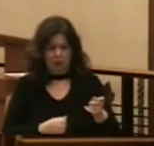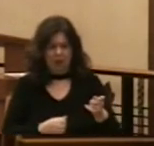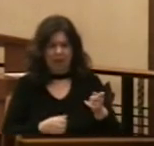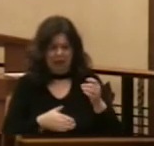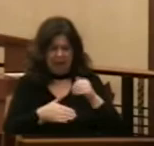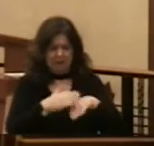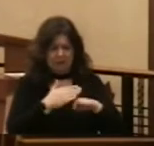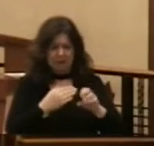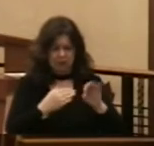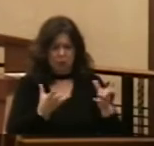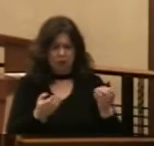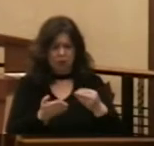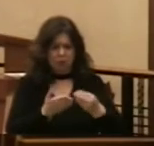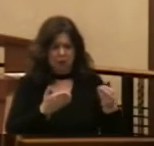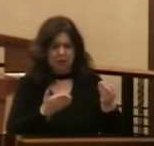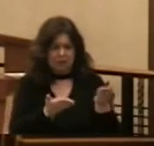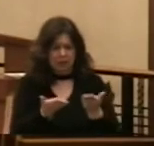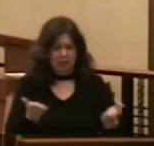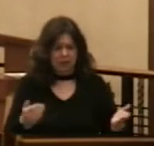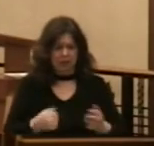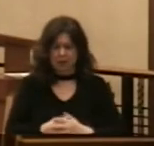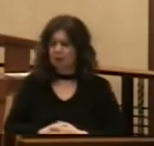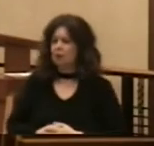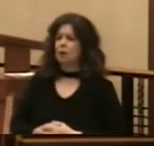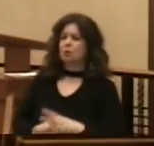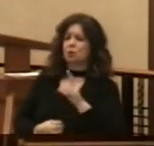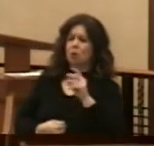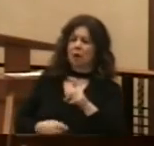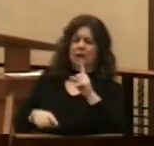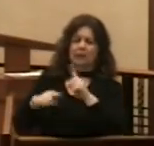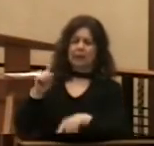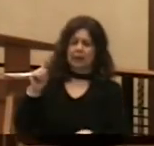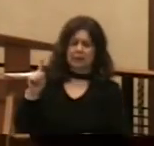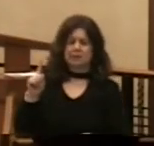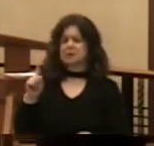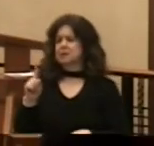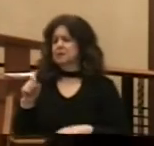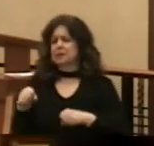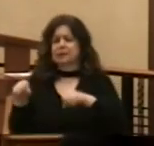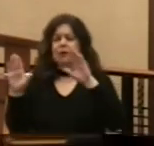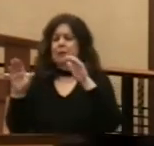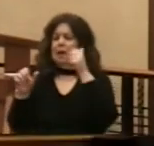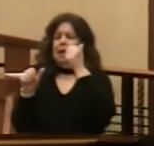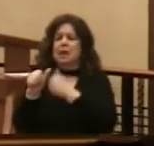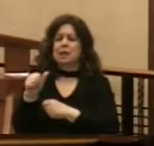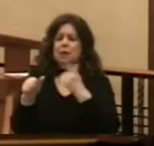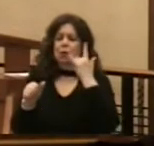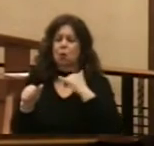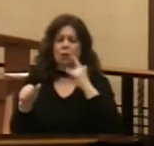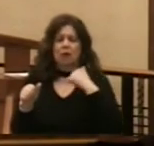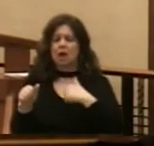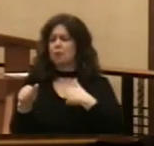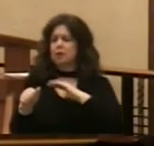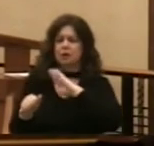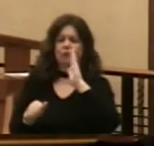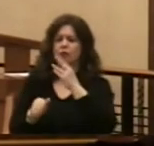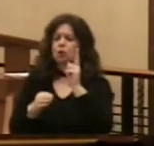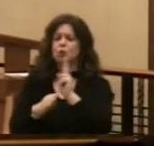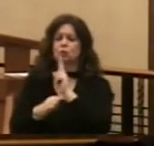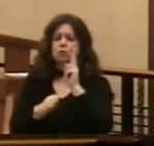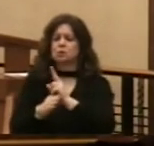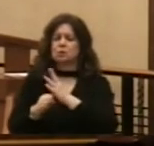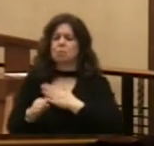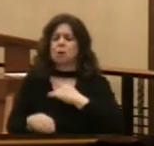said the miser. I couldn't stand to part with any piece of gold. I would never spend it on anything.